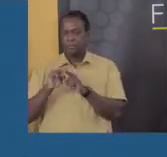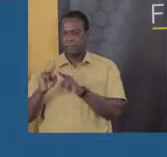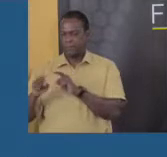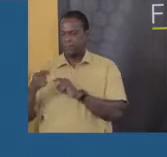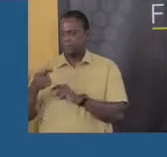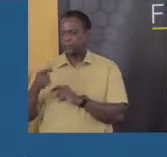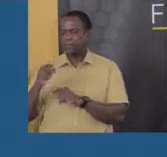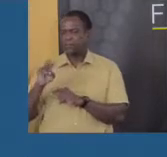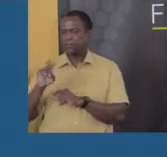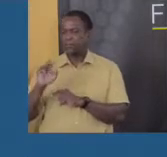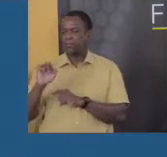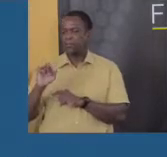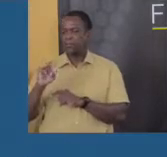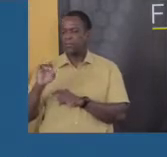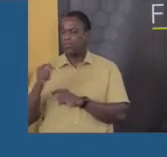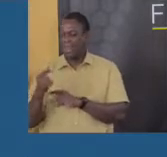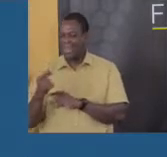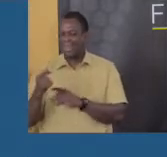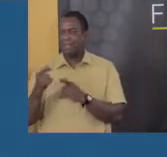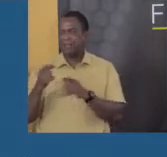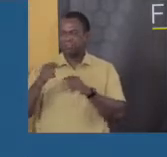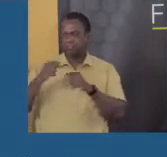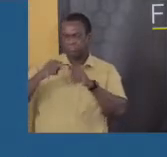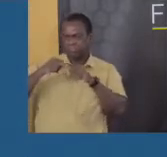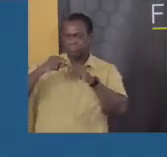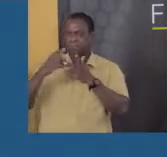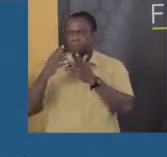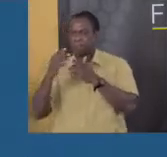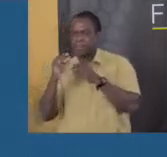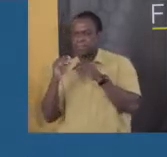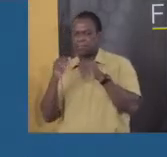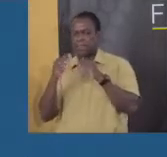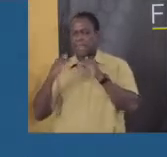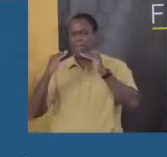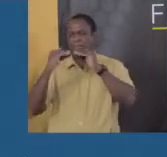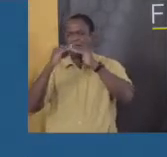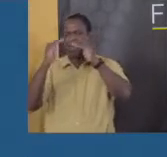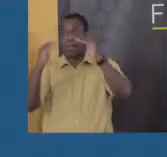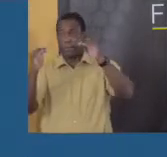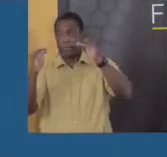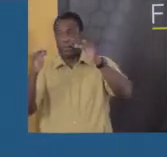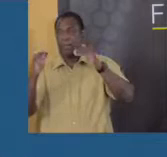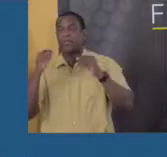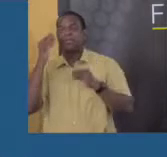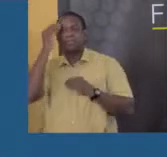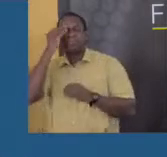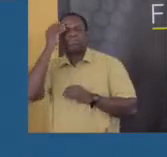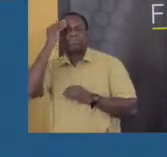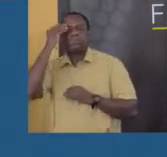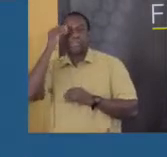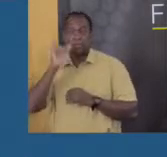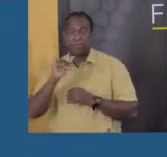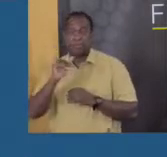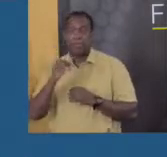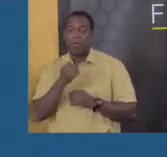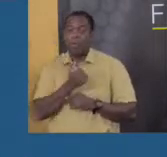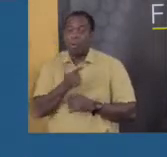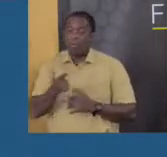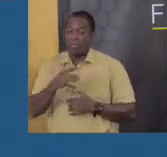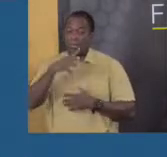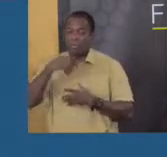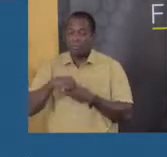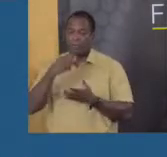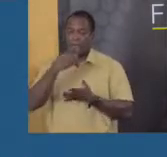pack. Your tech pack, is that something you're gonna do, the manufacturer will do? All of these things are costs that add up to your